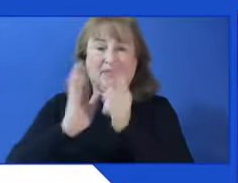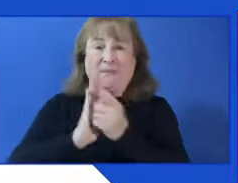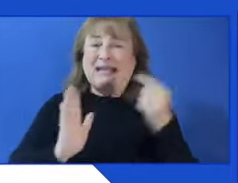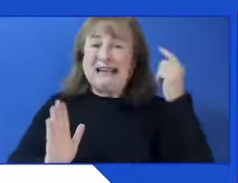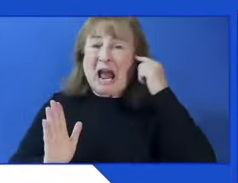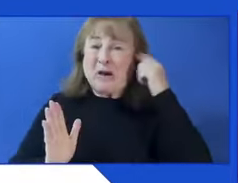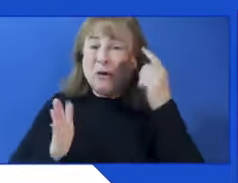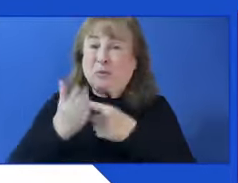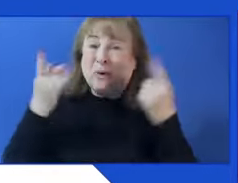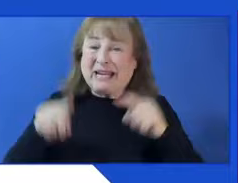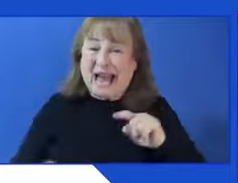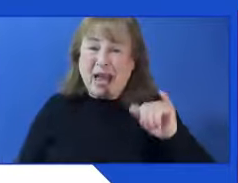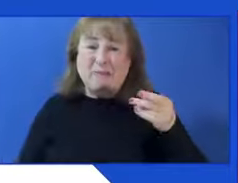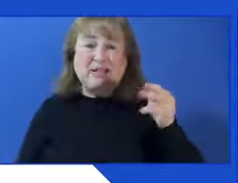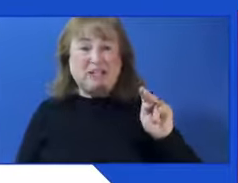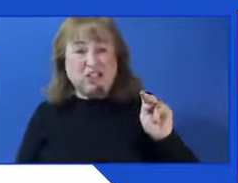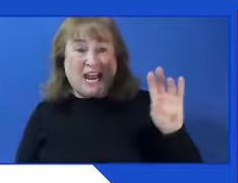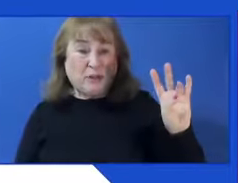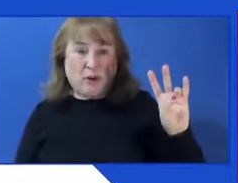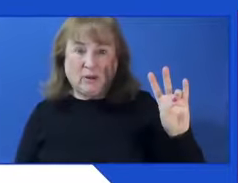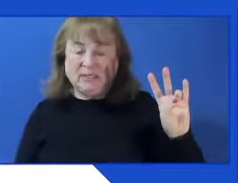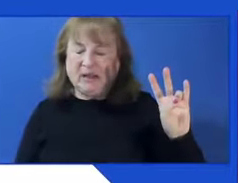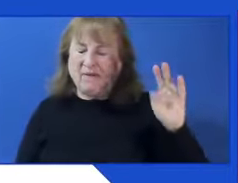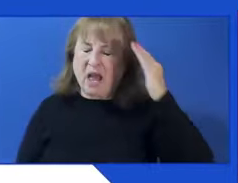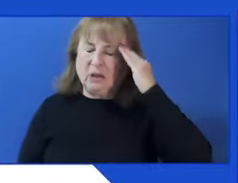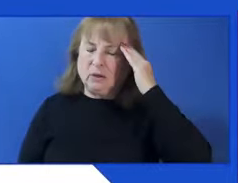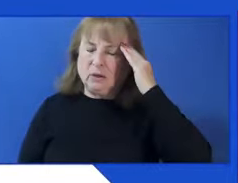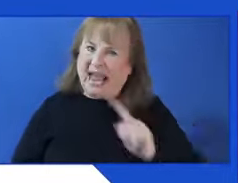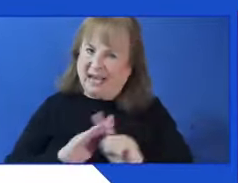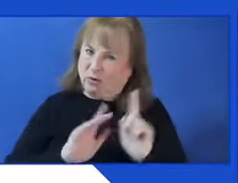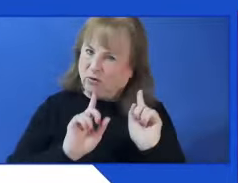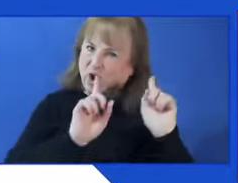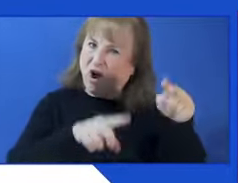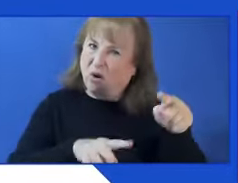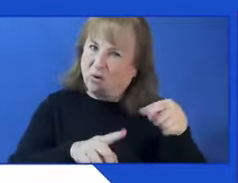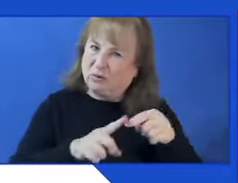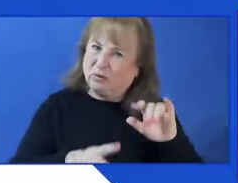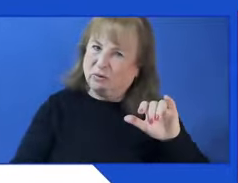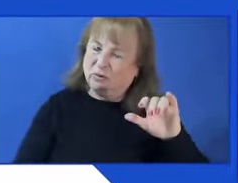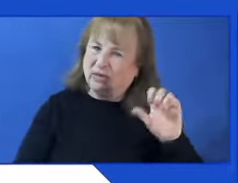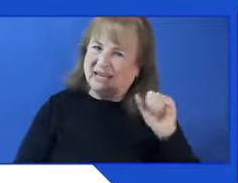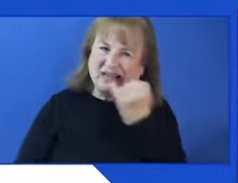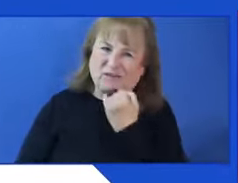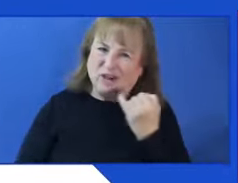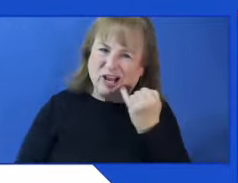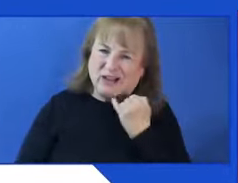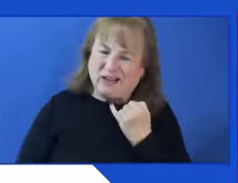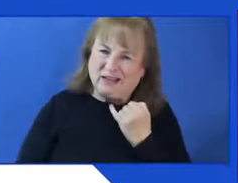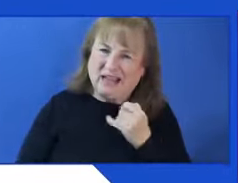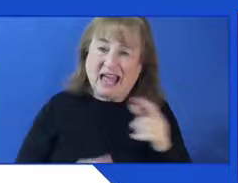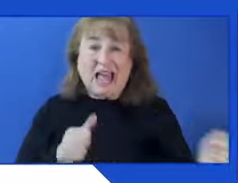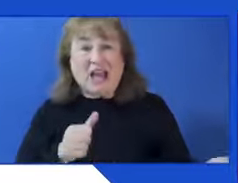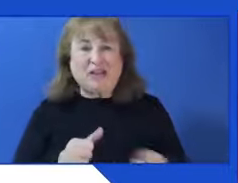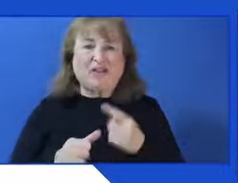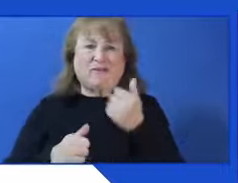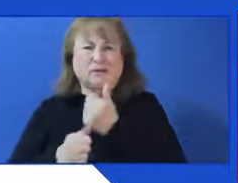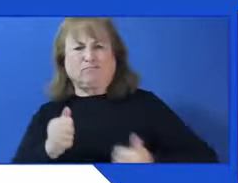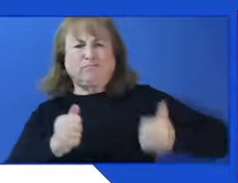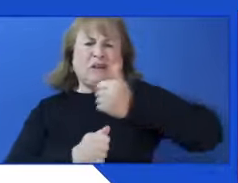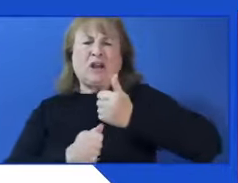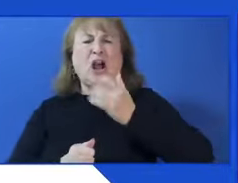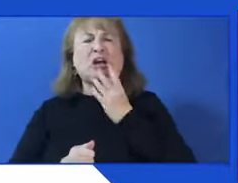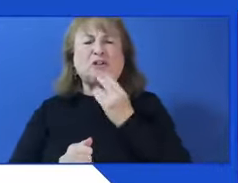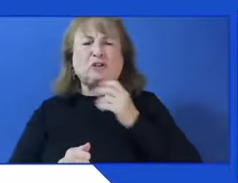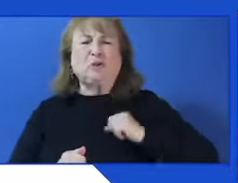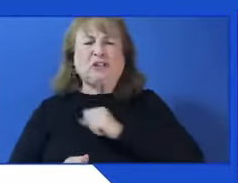what happened in January 7th, I knew I had to go to Israel. As the first ranking Jewish Senate